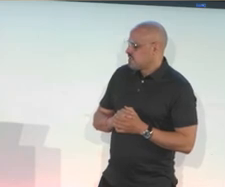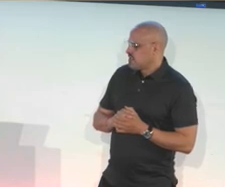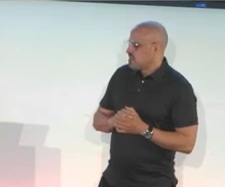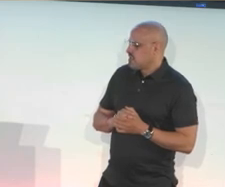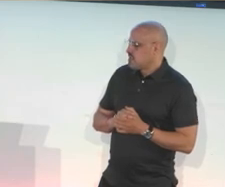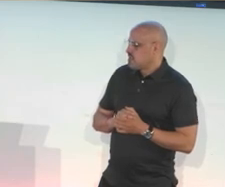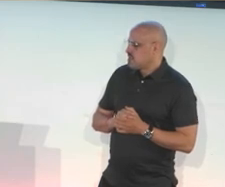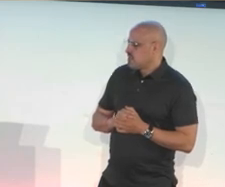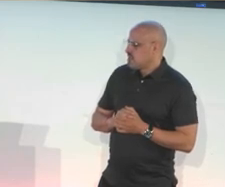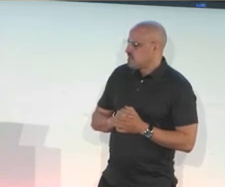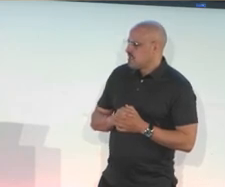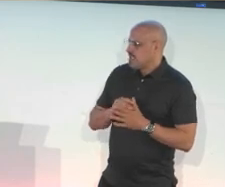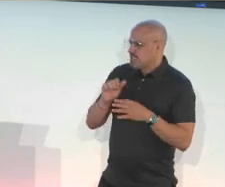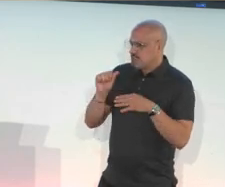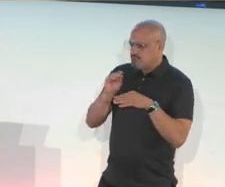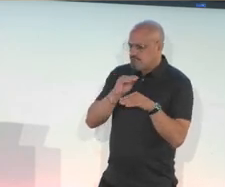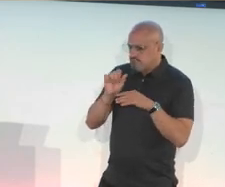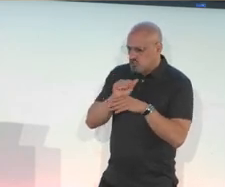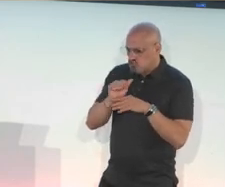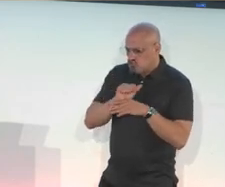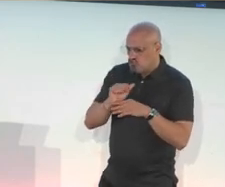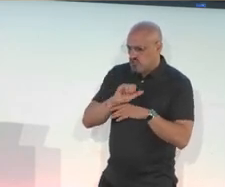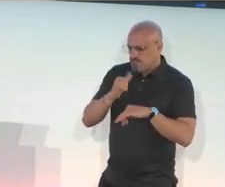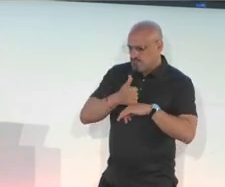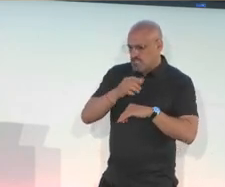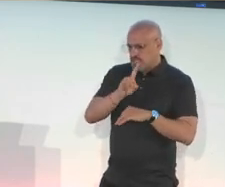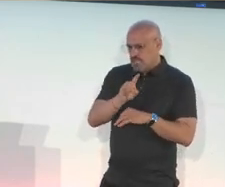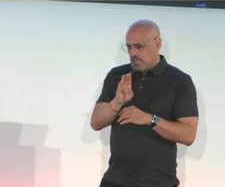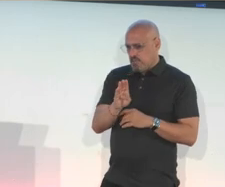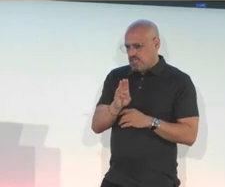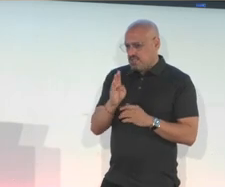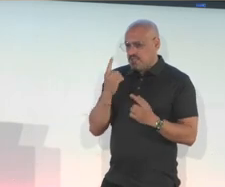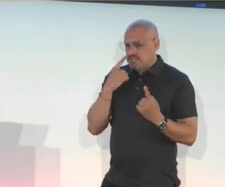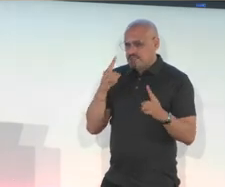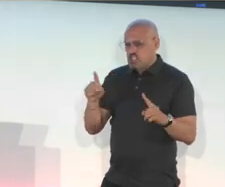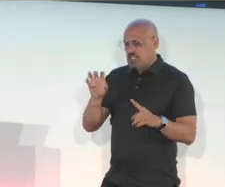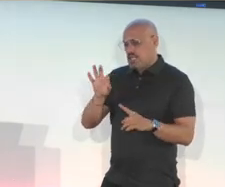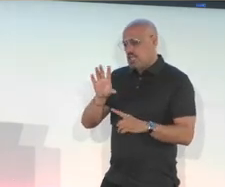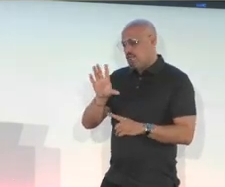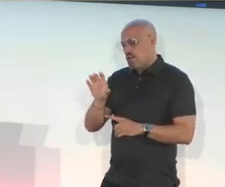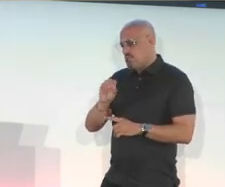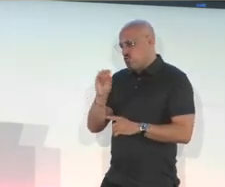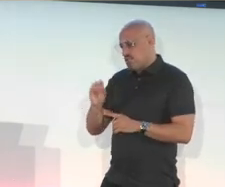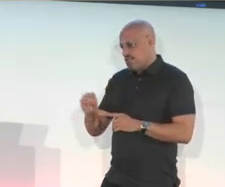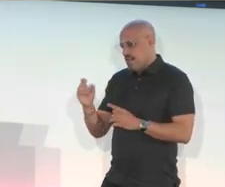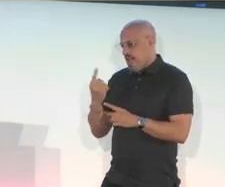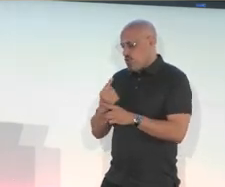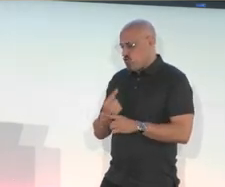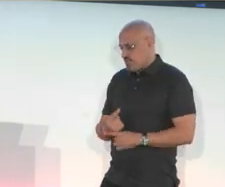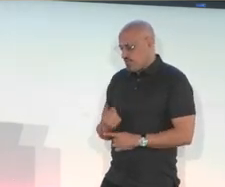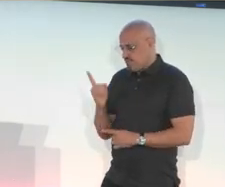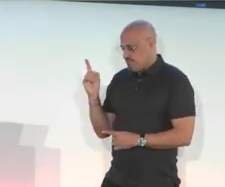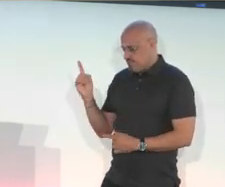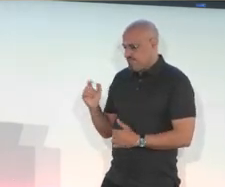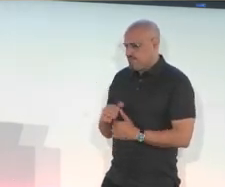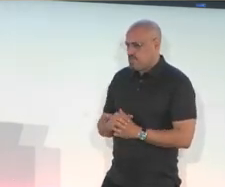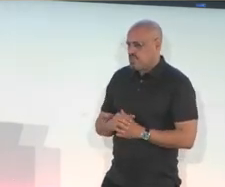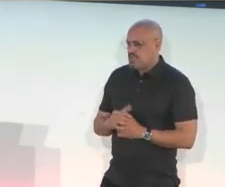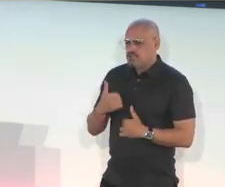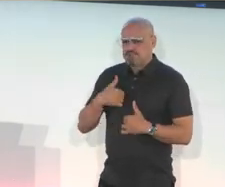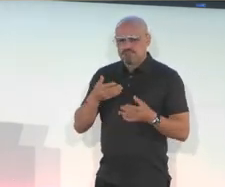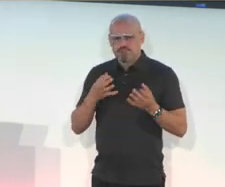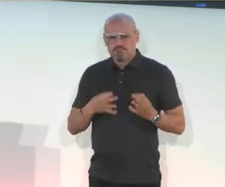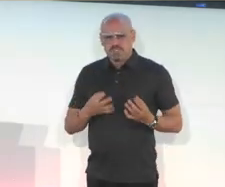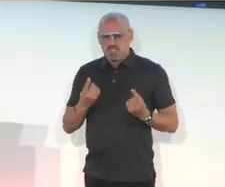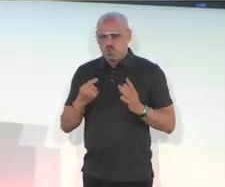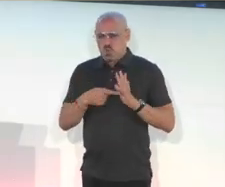It is trained on a database titled Grid, and it achieves 95% accuracy on it. So I decided to